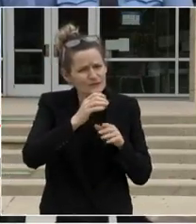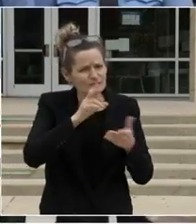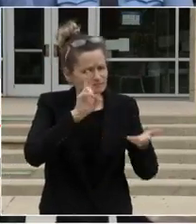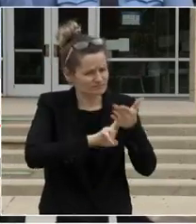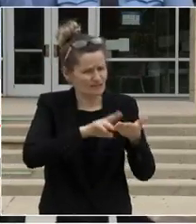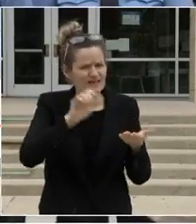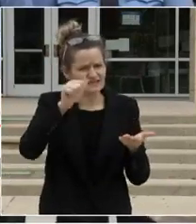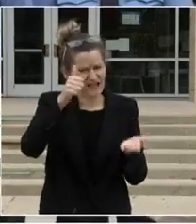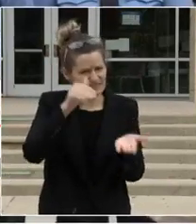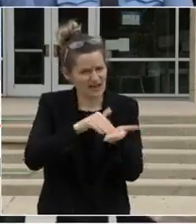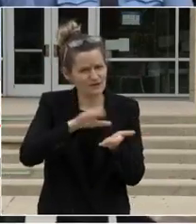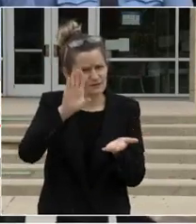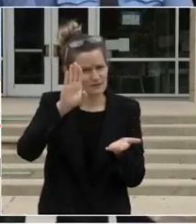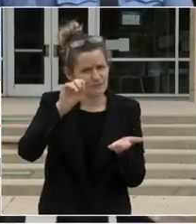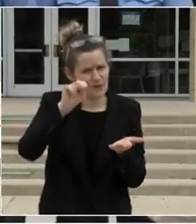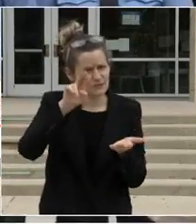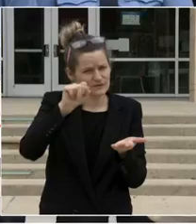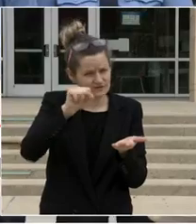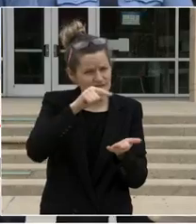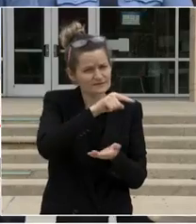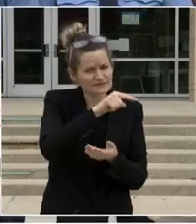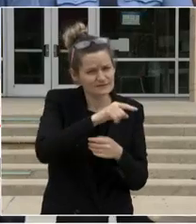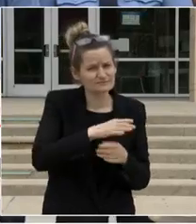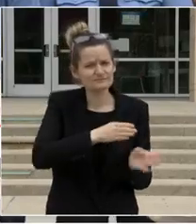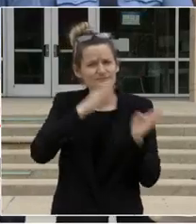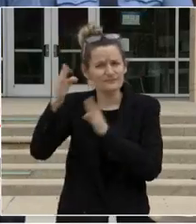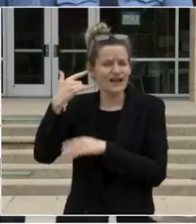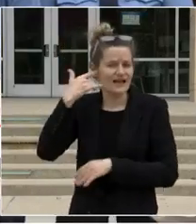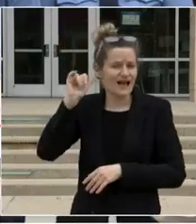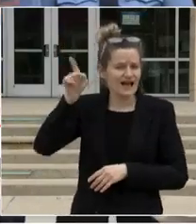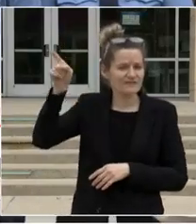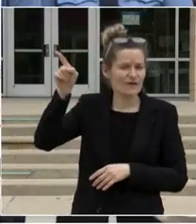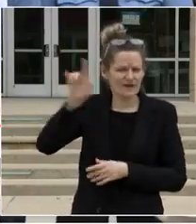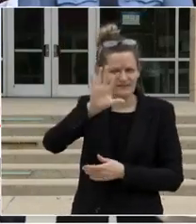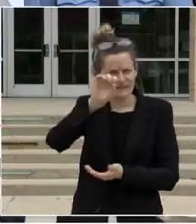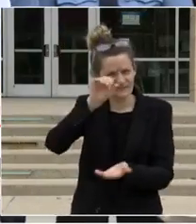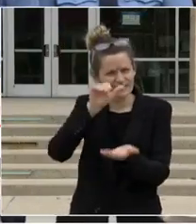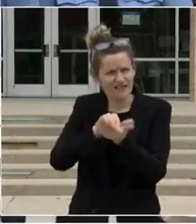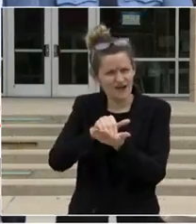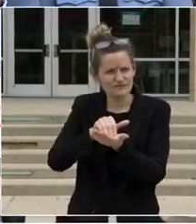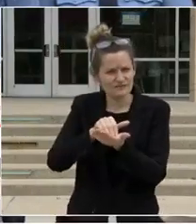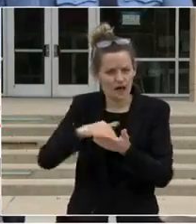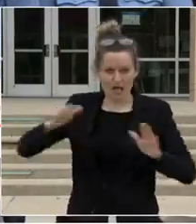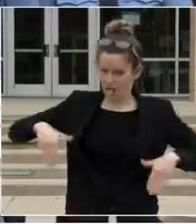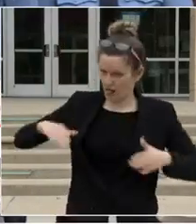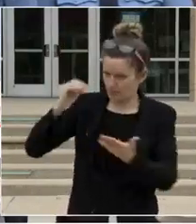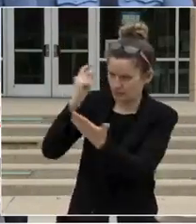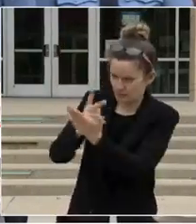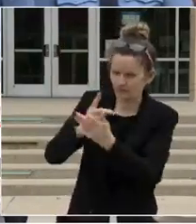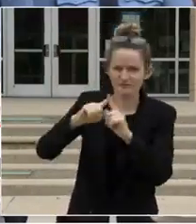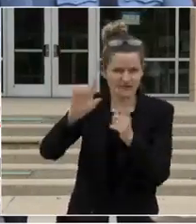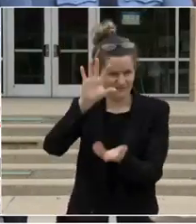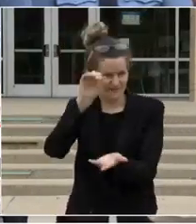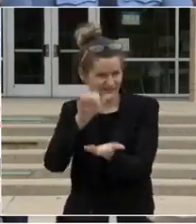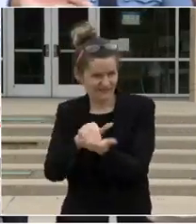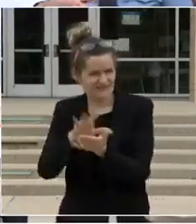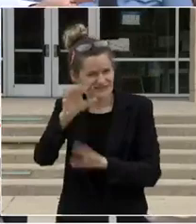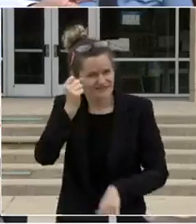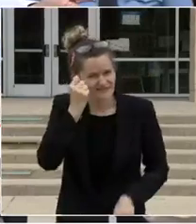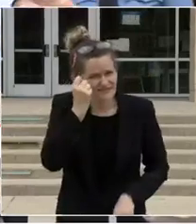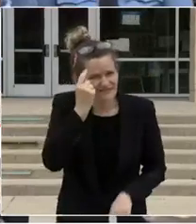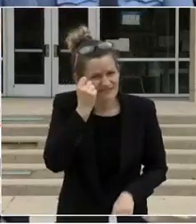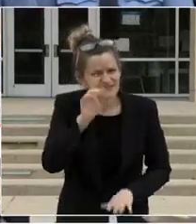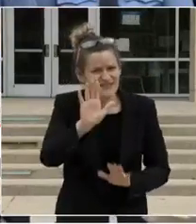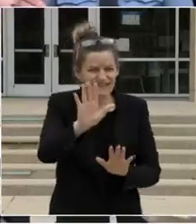$25,000. What was proposed for Oakland recently was $50,000. It has not been approved, but all things that police officers are people. If it's